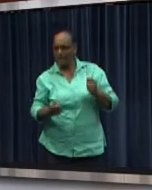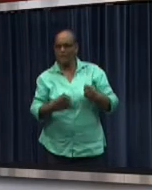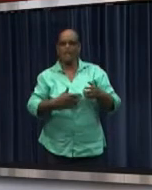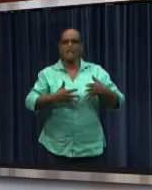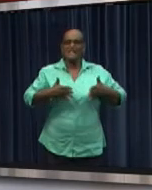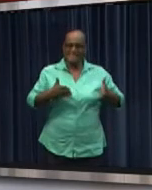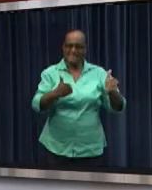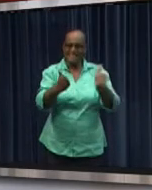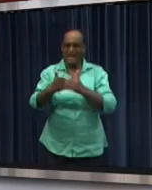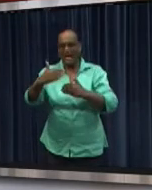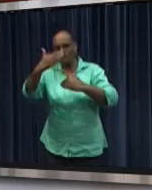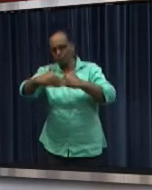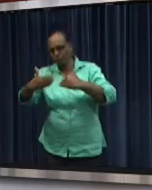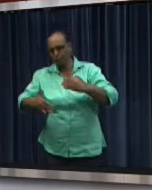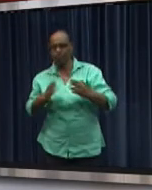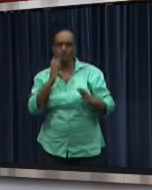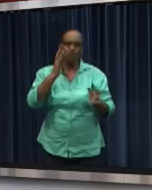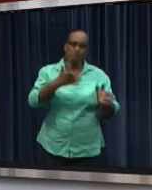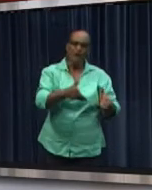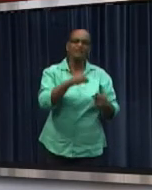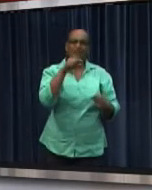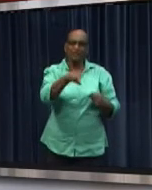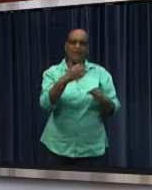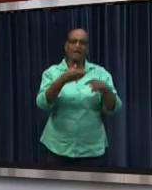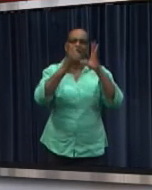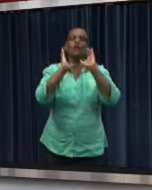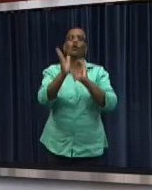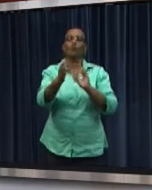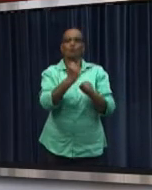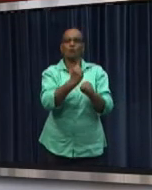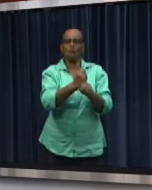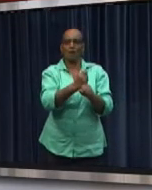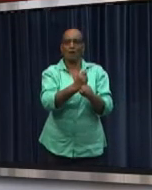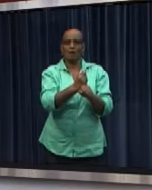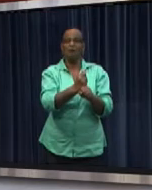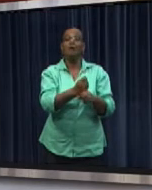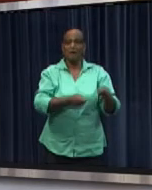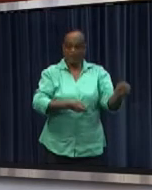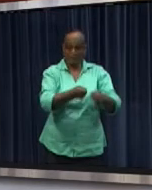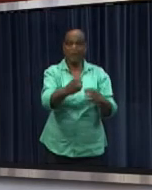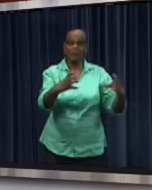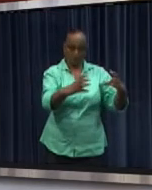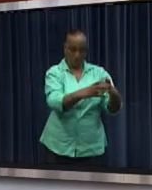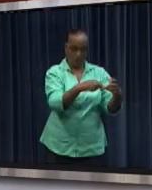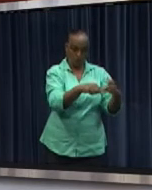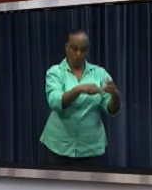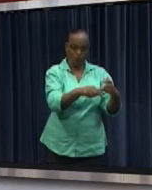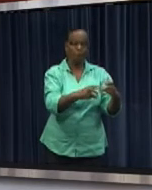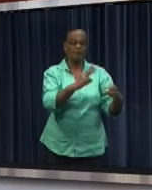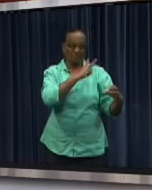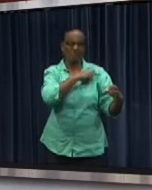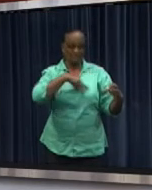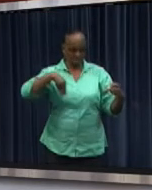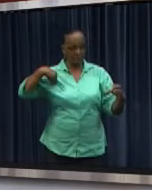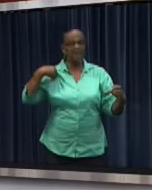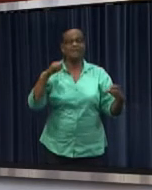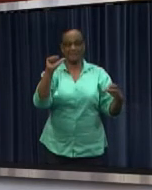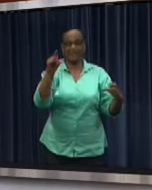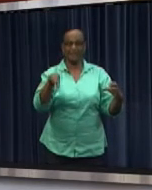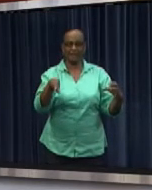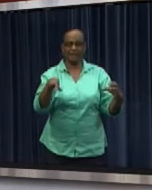of major infrastructure projects. A government delegation led by the Vice President